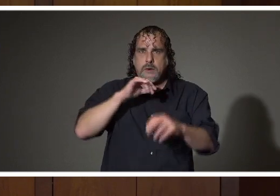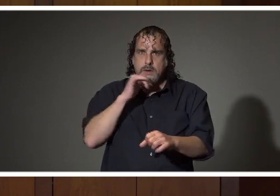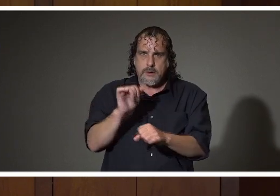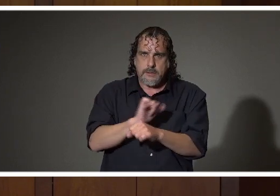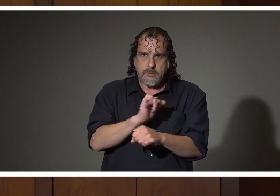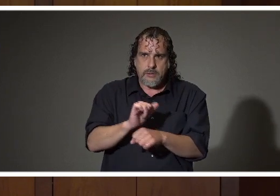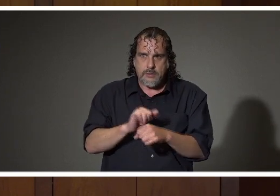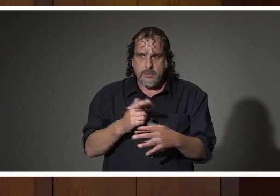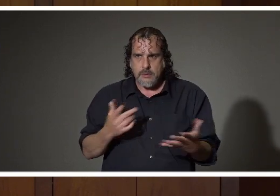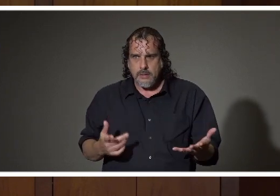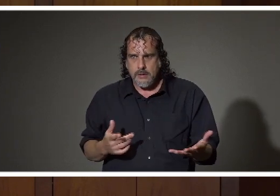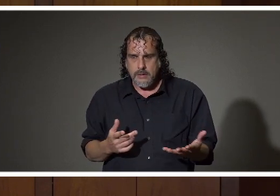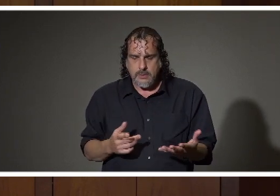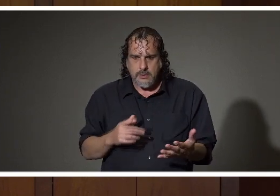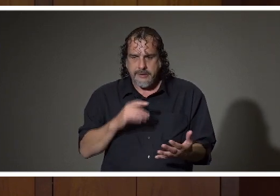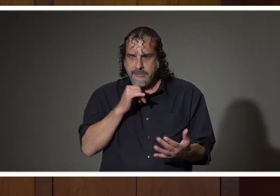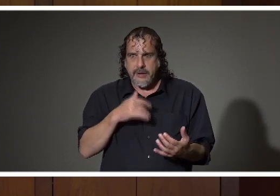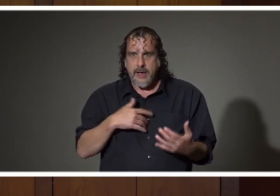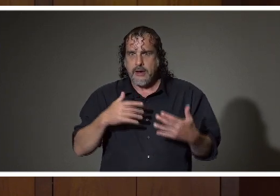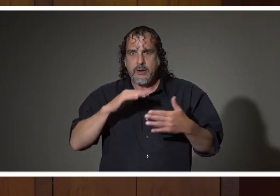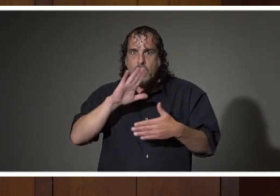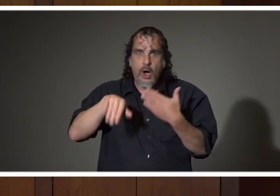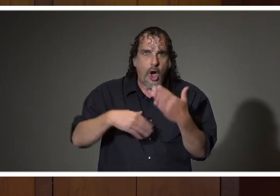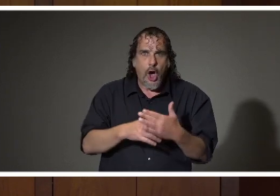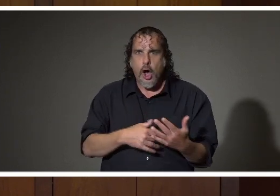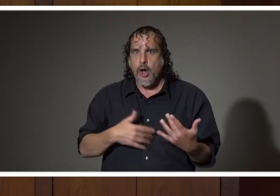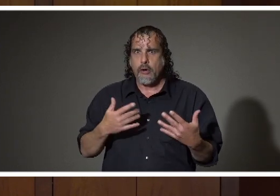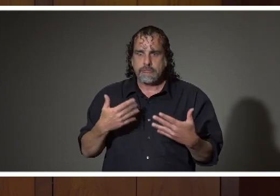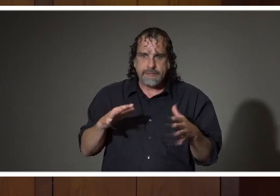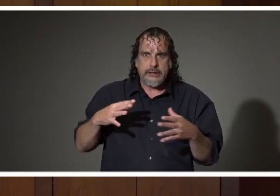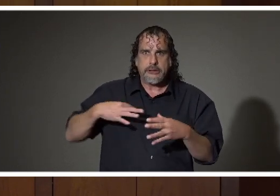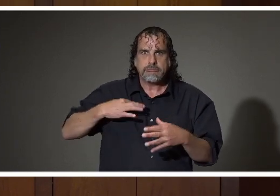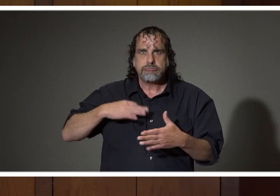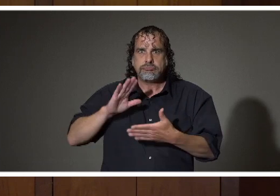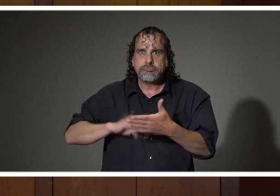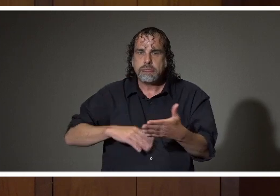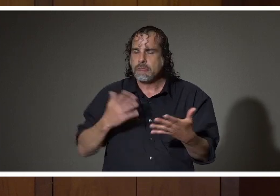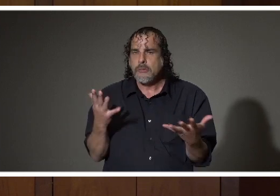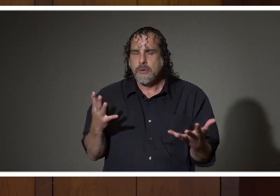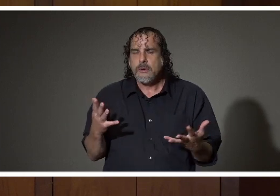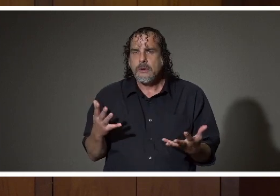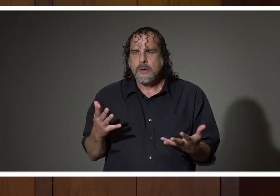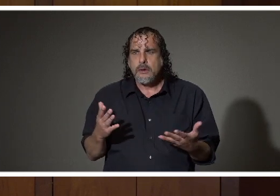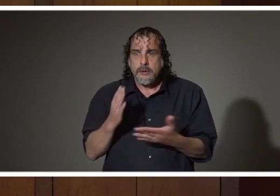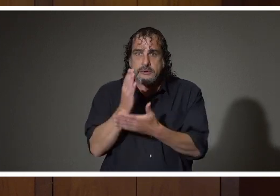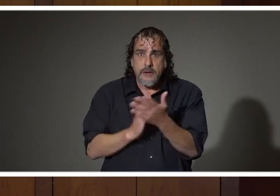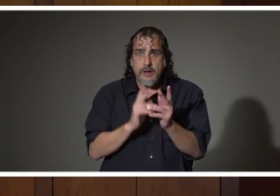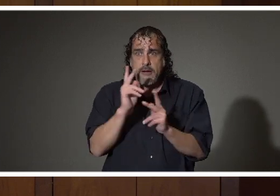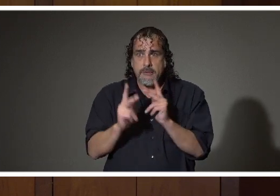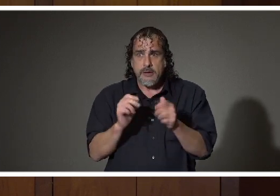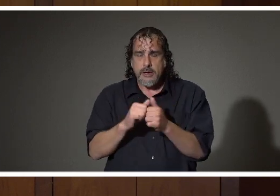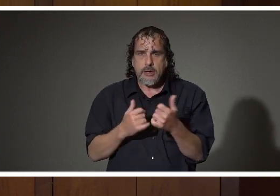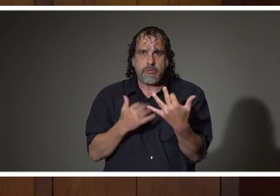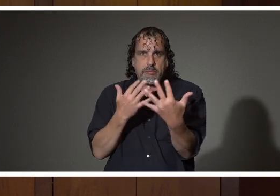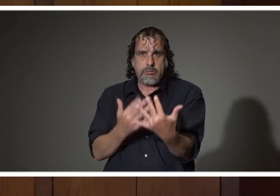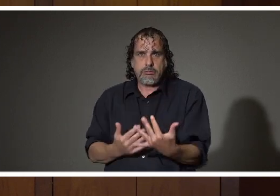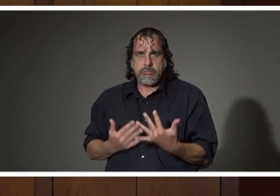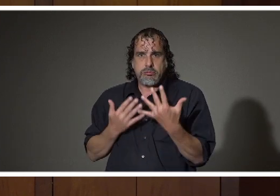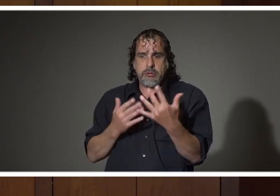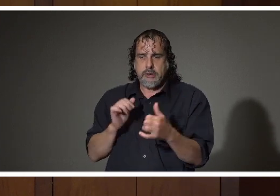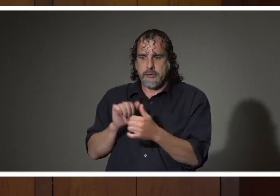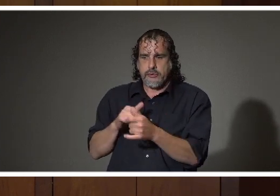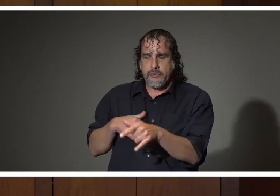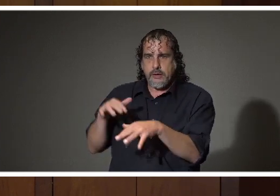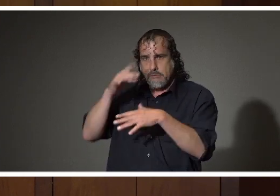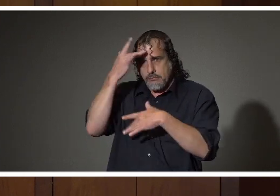filed, that it's obviously not full picture yet as folks still try to get through. Knowing that some folks may have waited till this came online